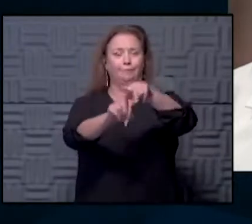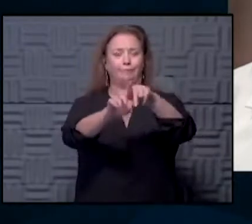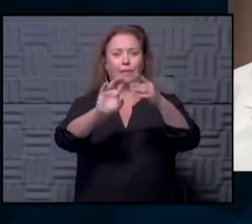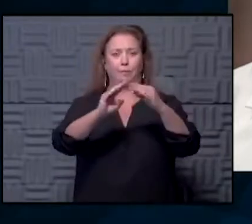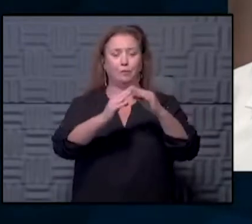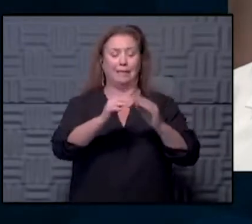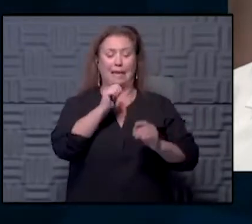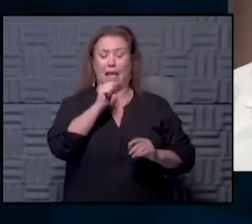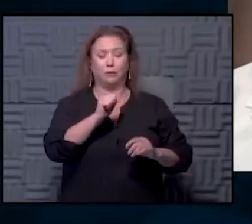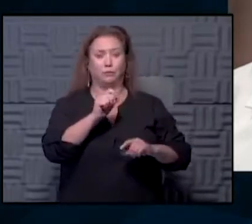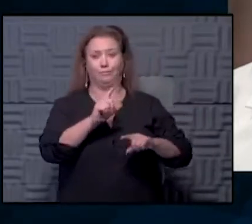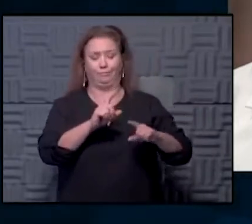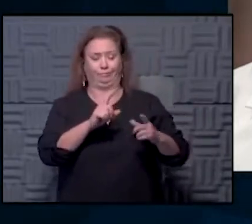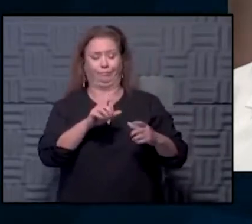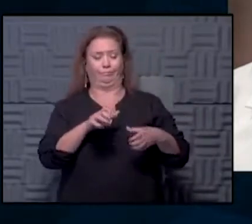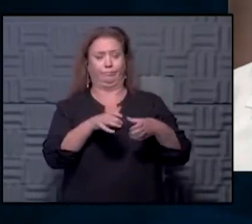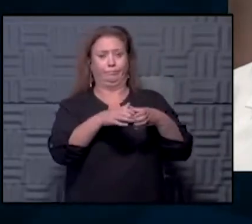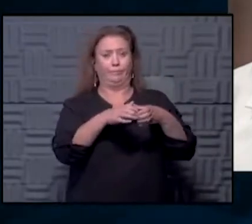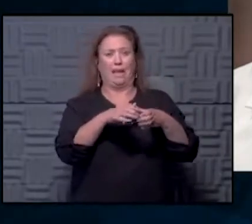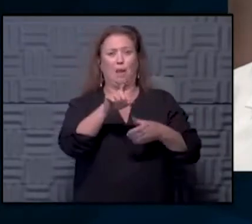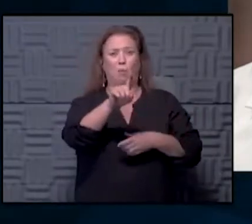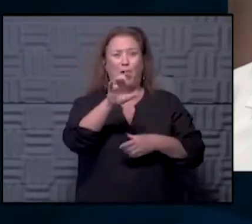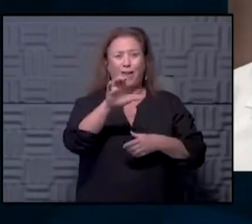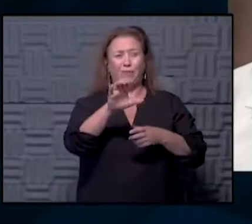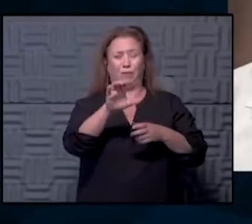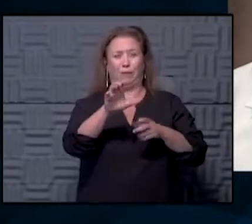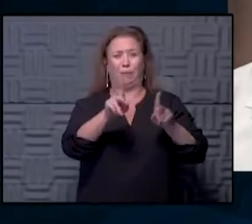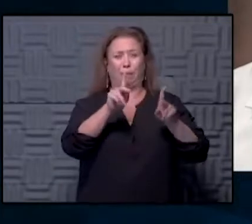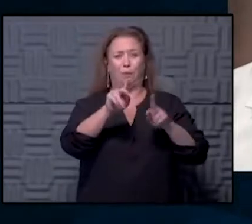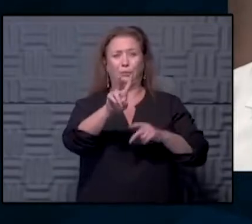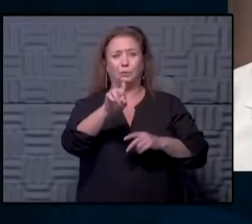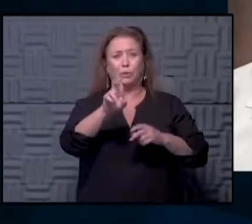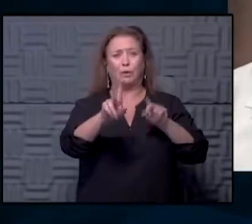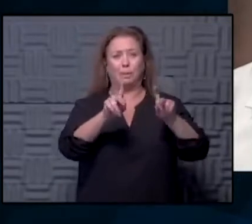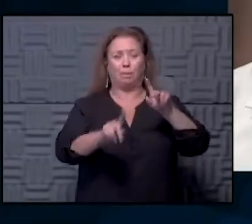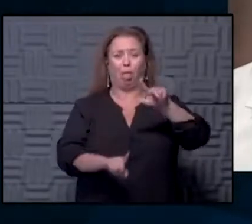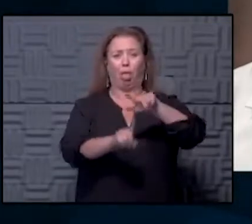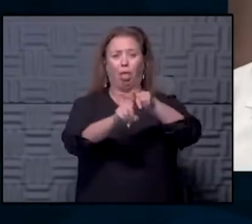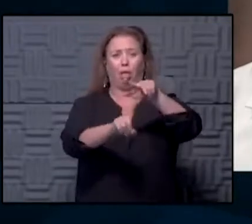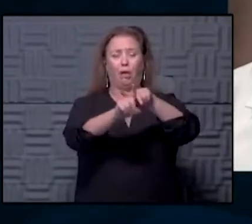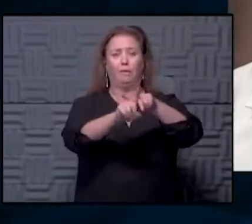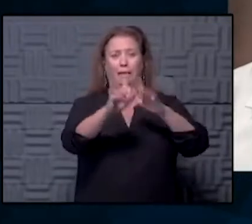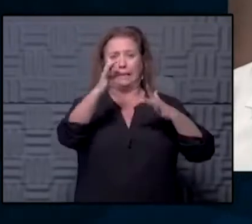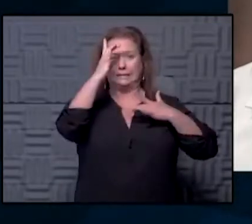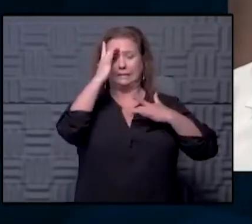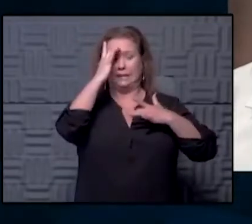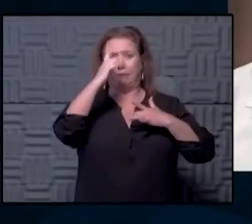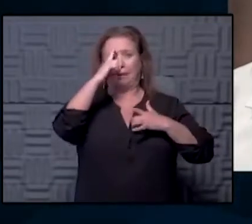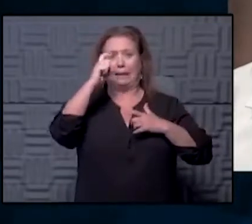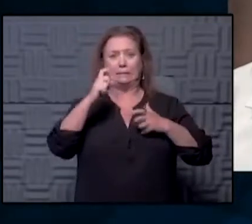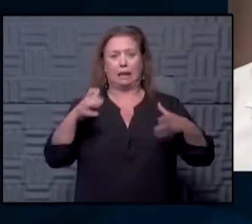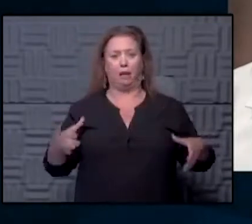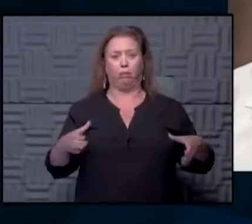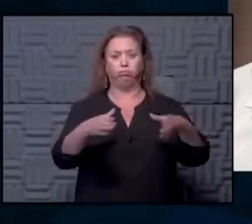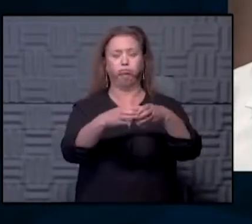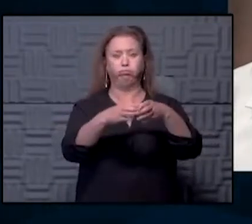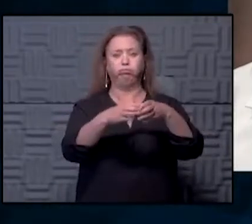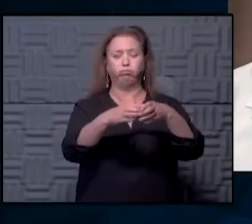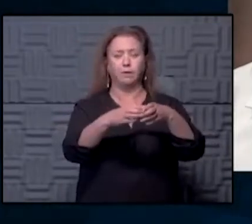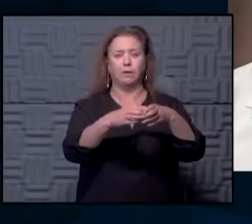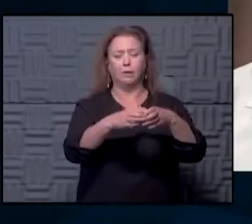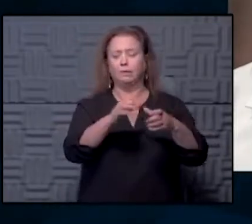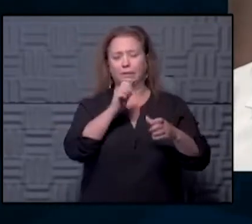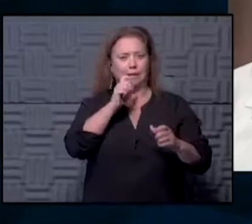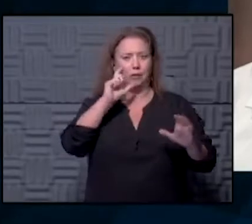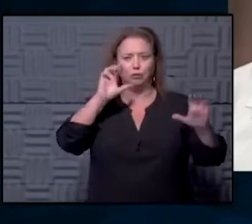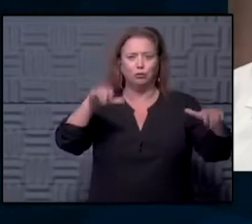cases here and there, we're seeing cases in the hundreds crop up that emanate from mass gatherings, and not a surprise. So we're